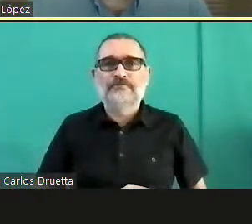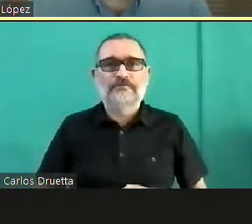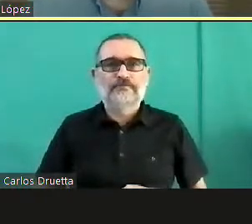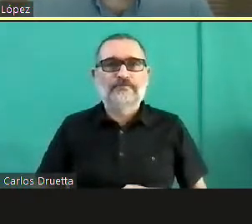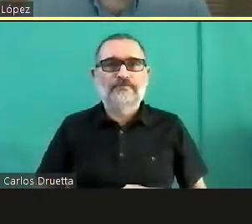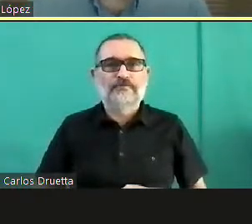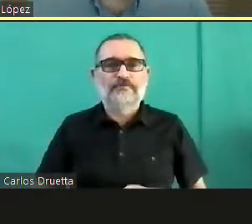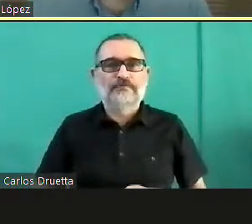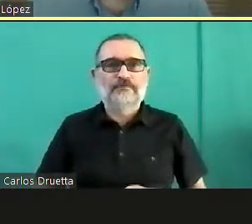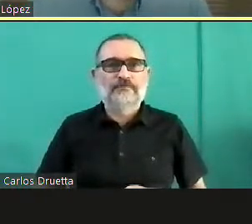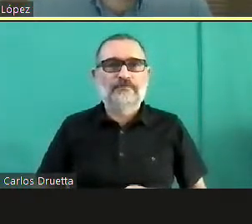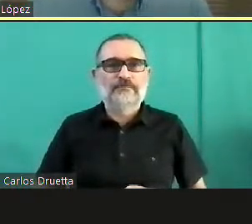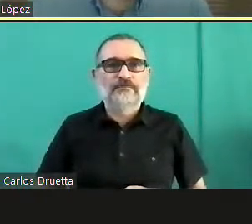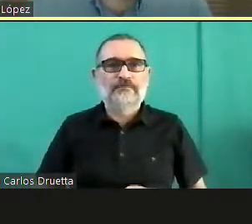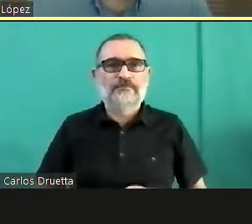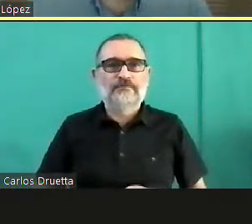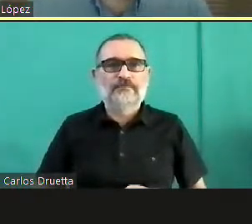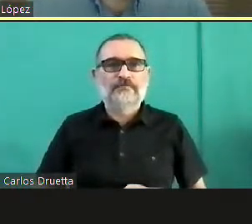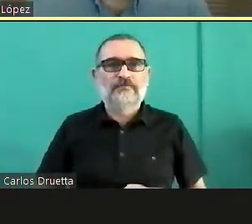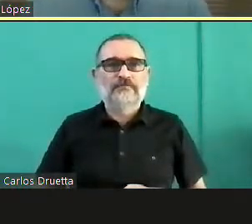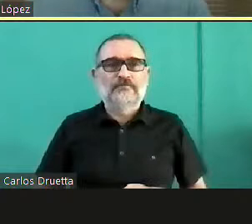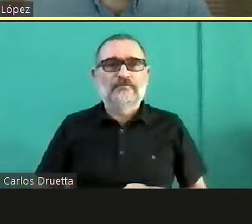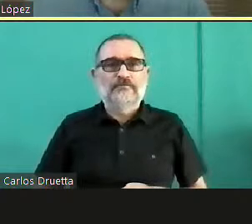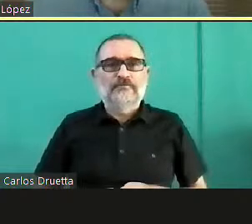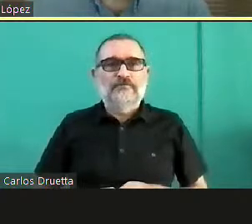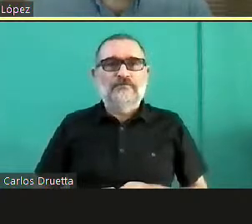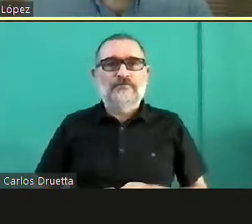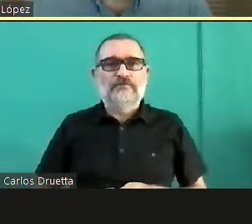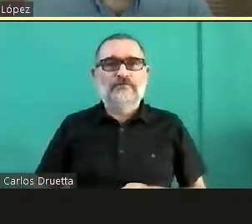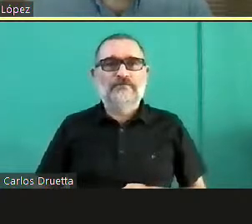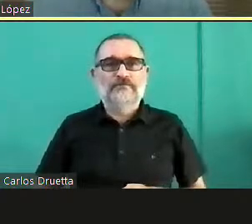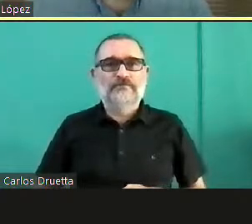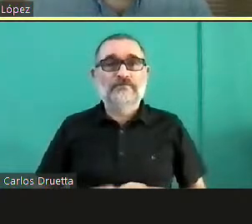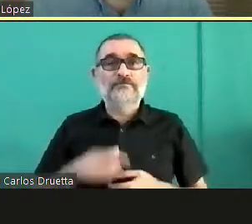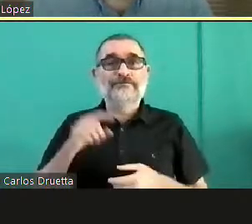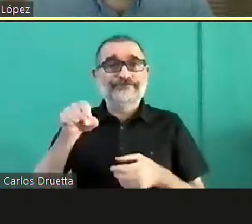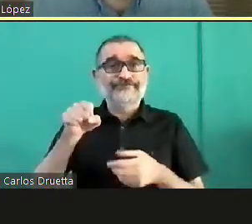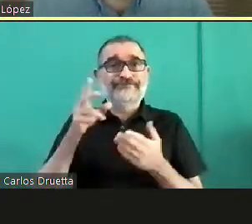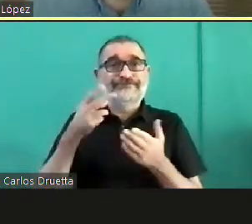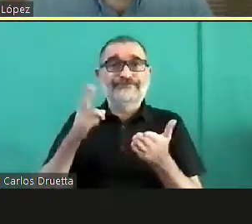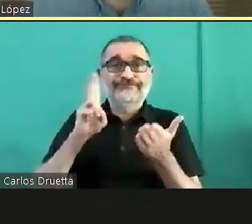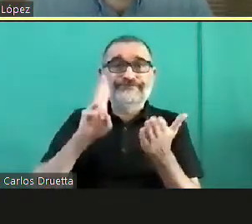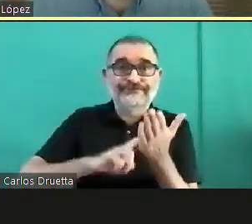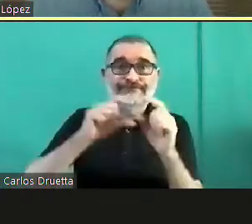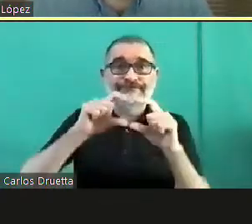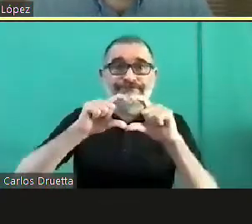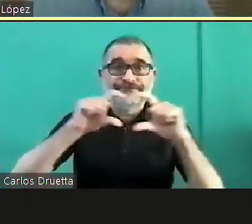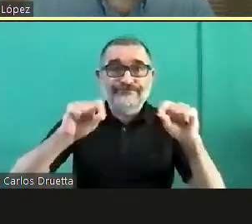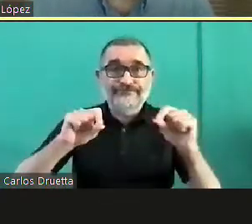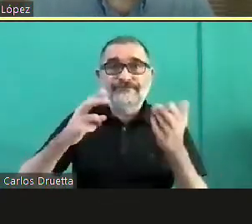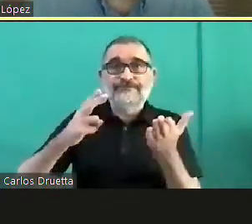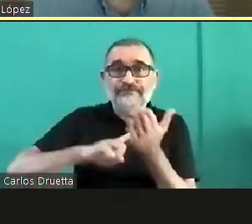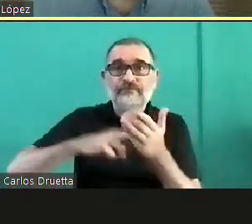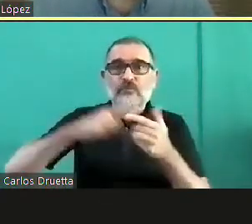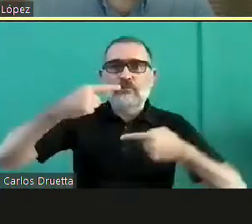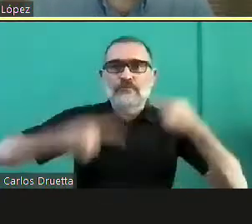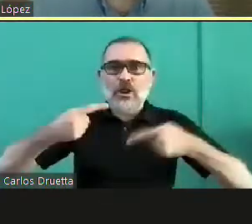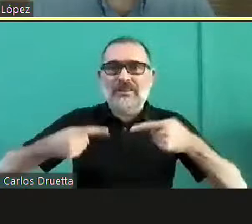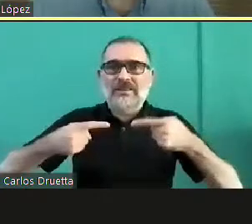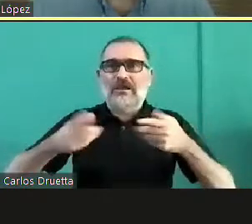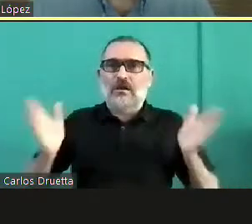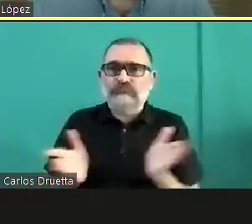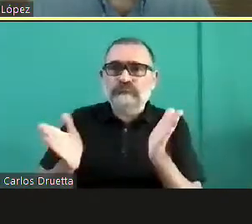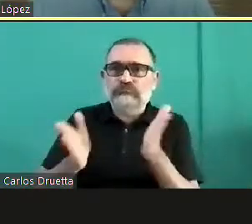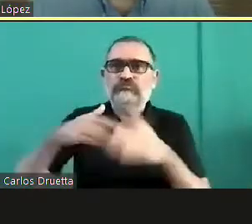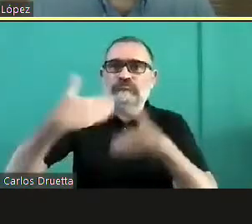aggressive with our warning labels. This is what we are working on now. We are promoting a